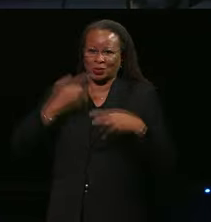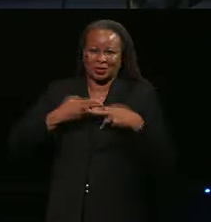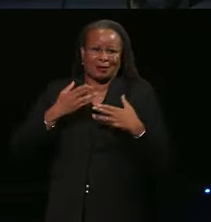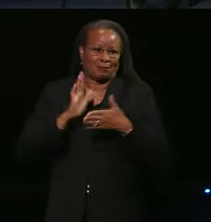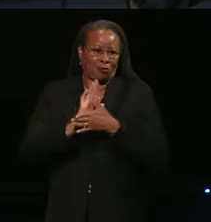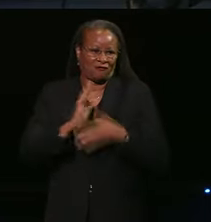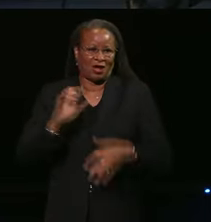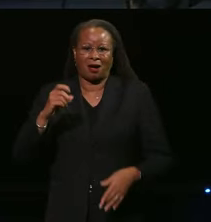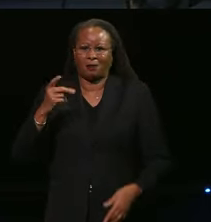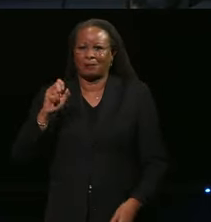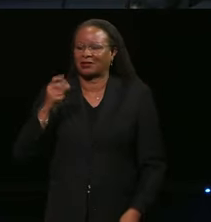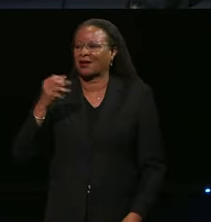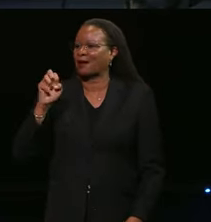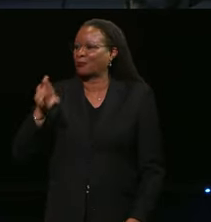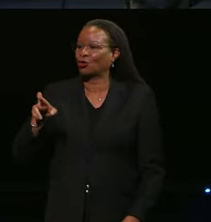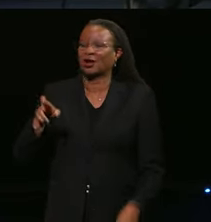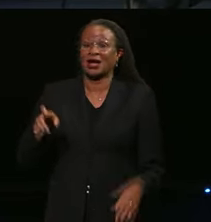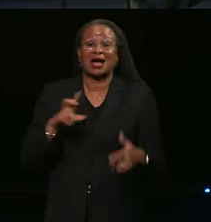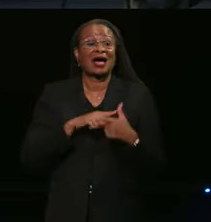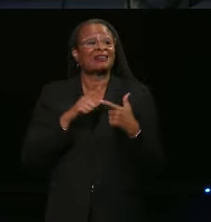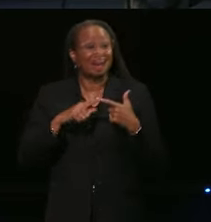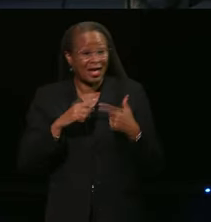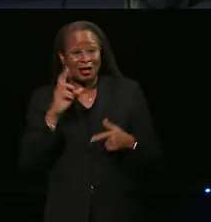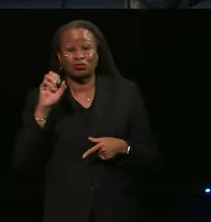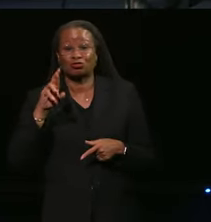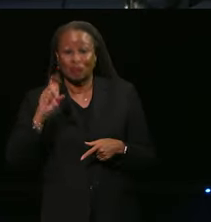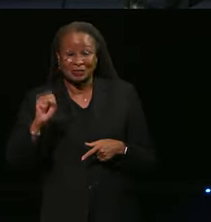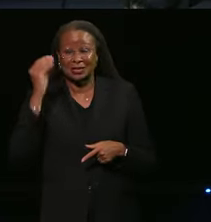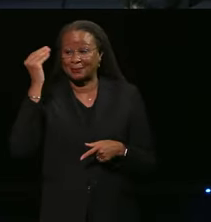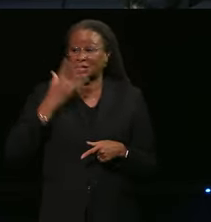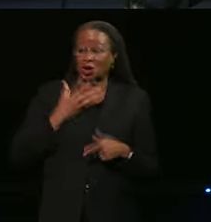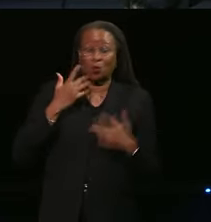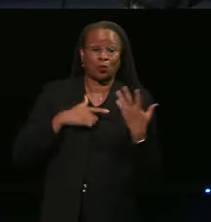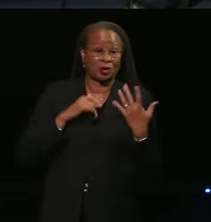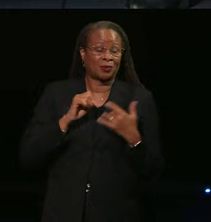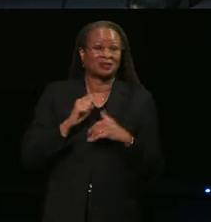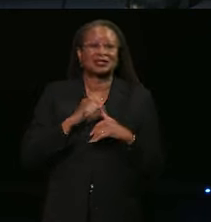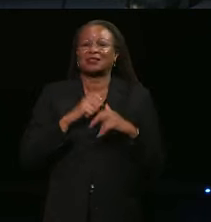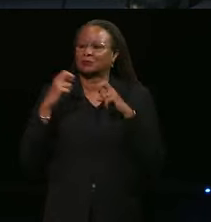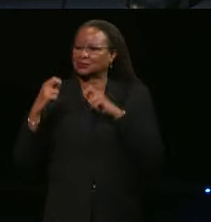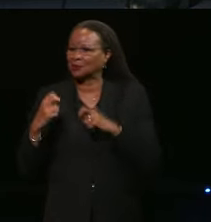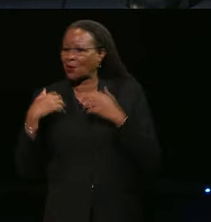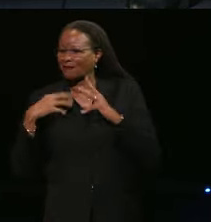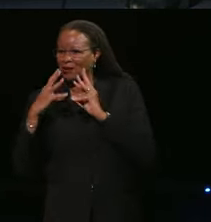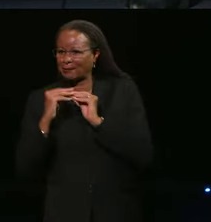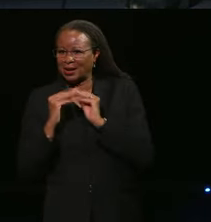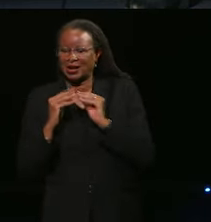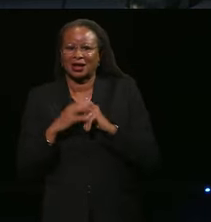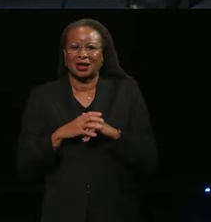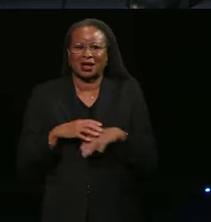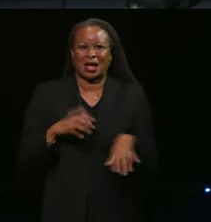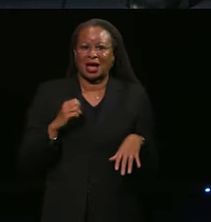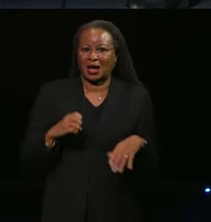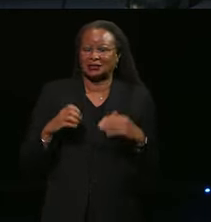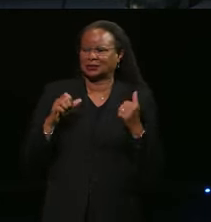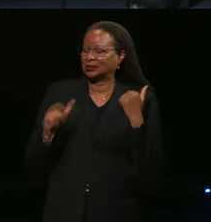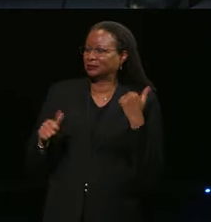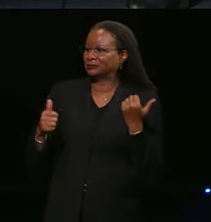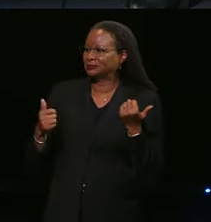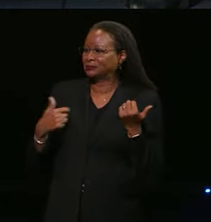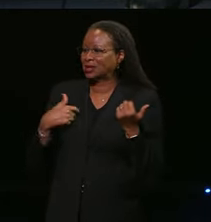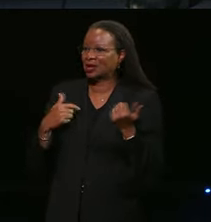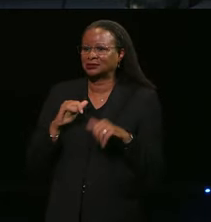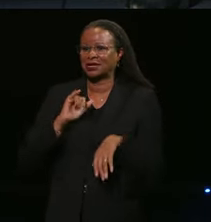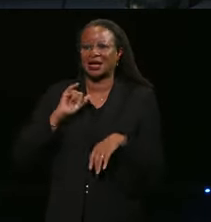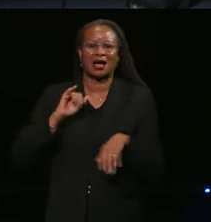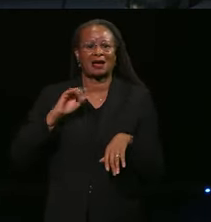And then Chris told me what it was, and we had a meeting, and I spoke about it, and I realized how ginormous it was. You know, it's IMAX,